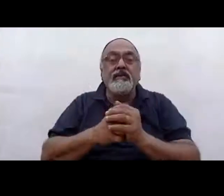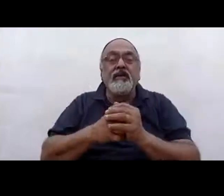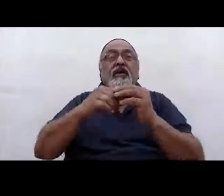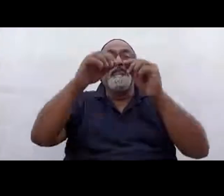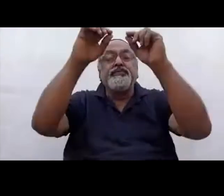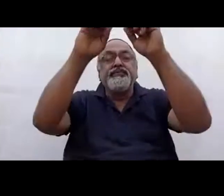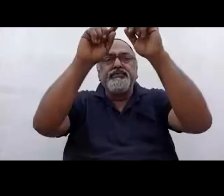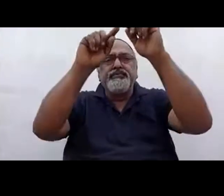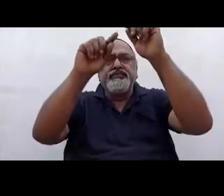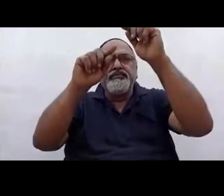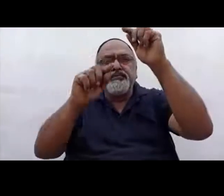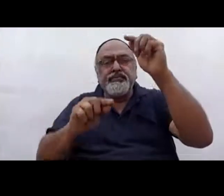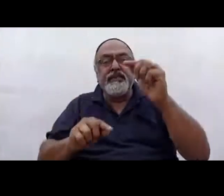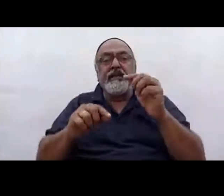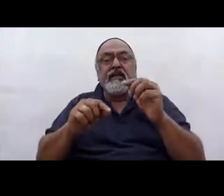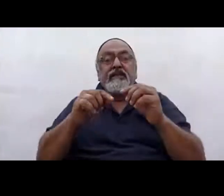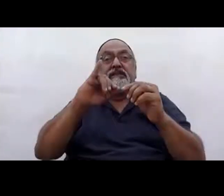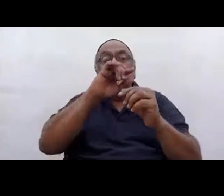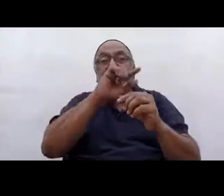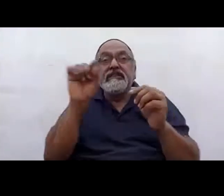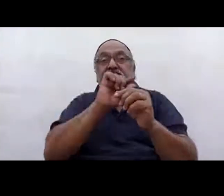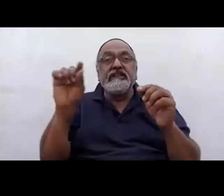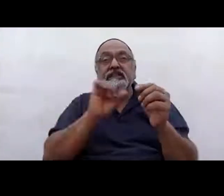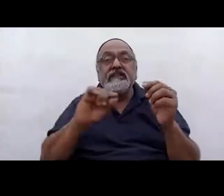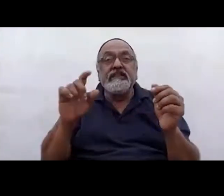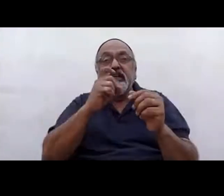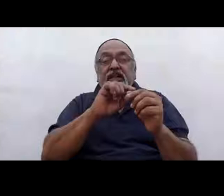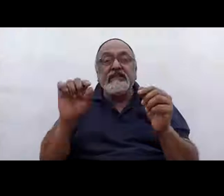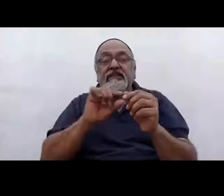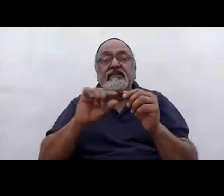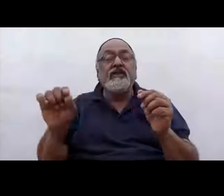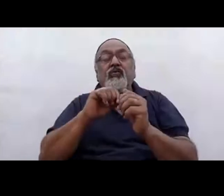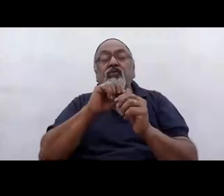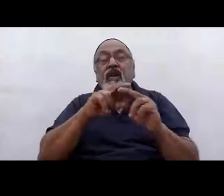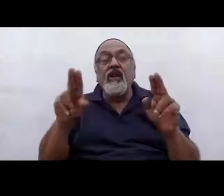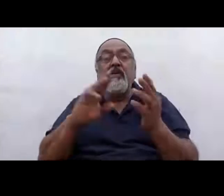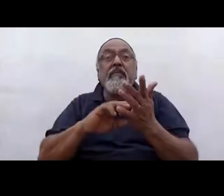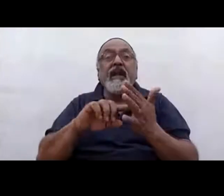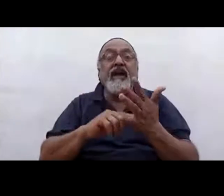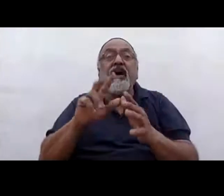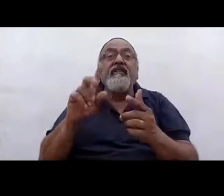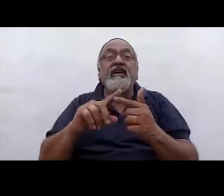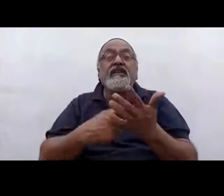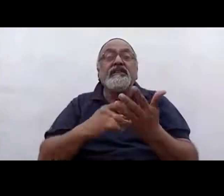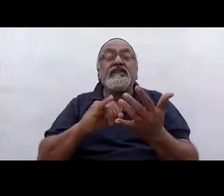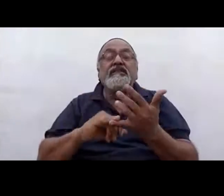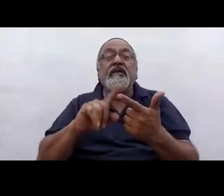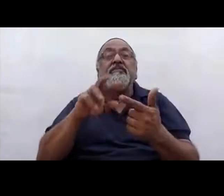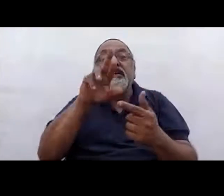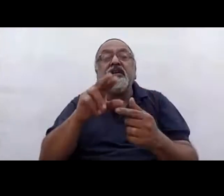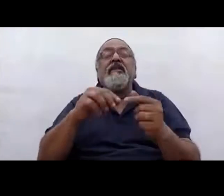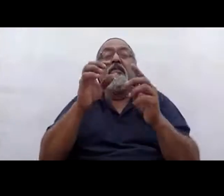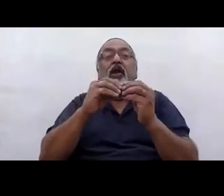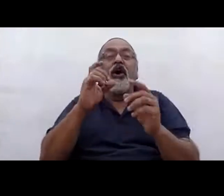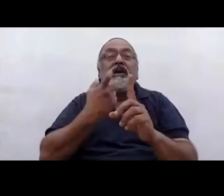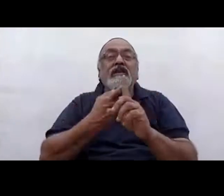paragraph, his entire 6 to 7 sentences was only about what metaverse is, what blockchain is. That is not how you're supposed to